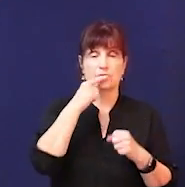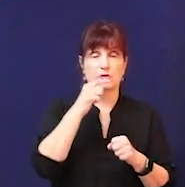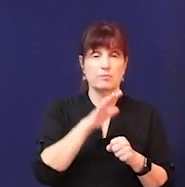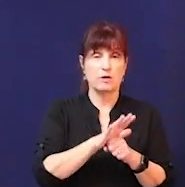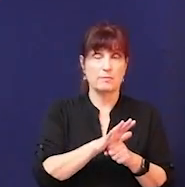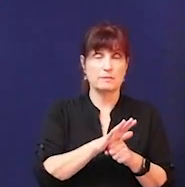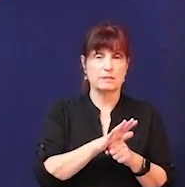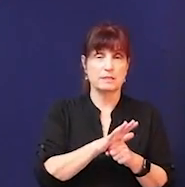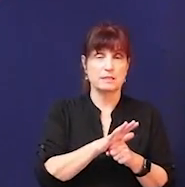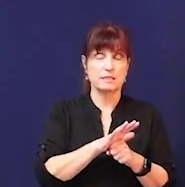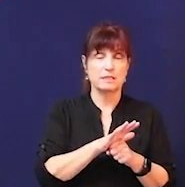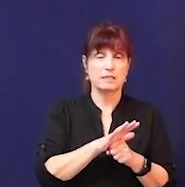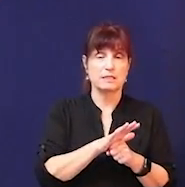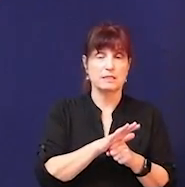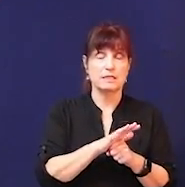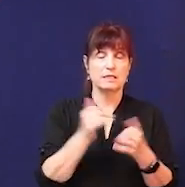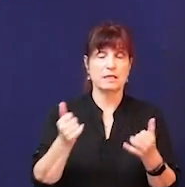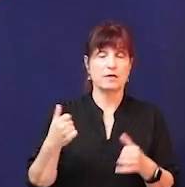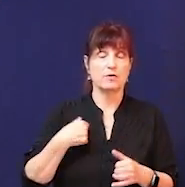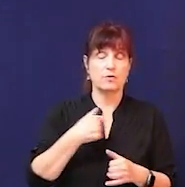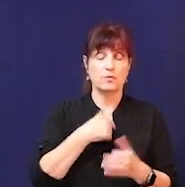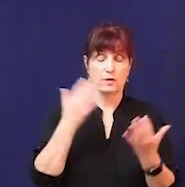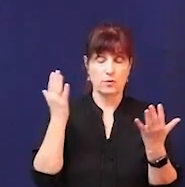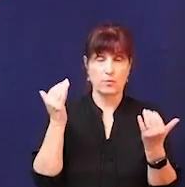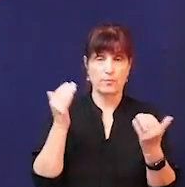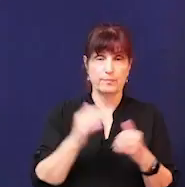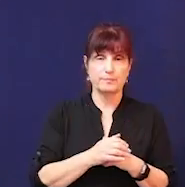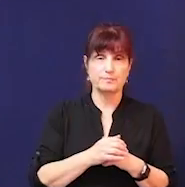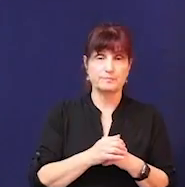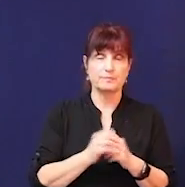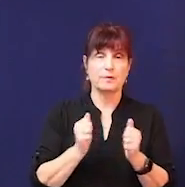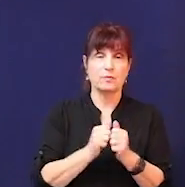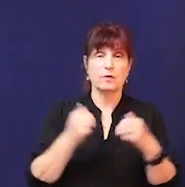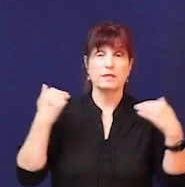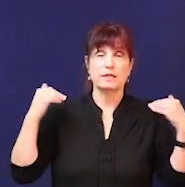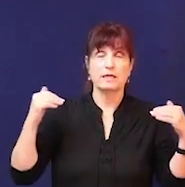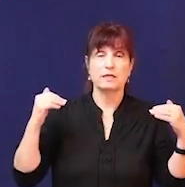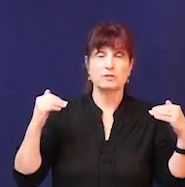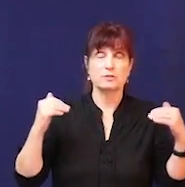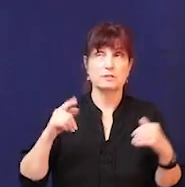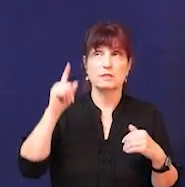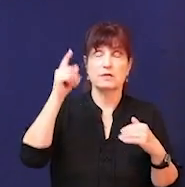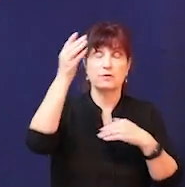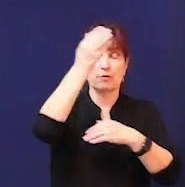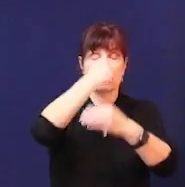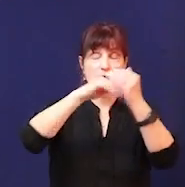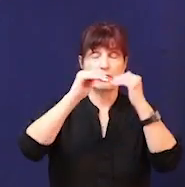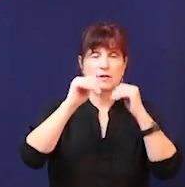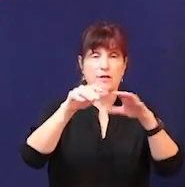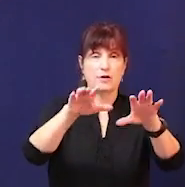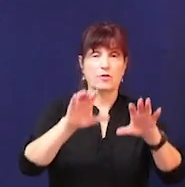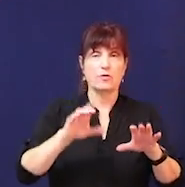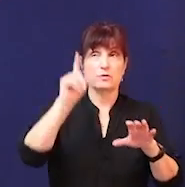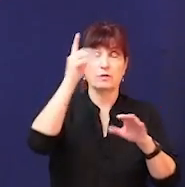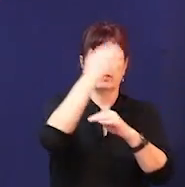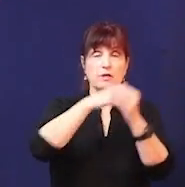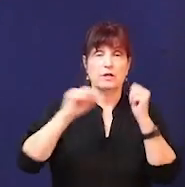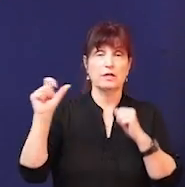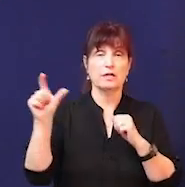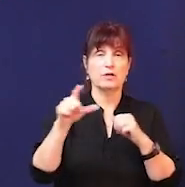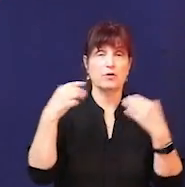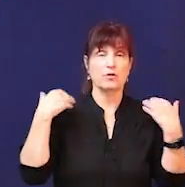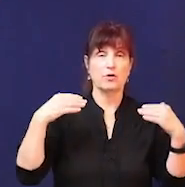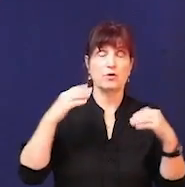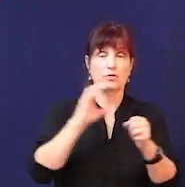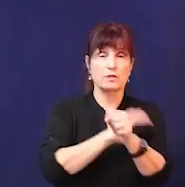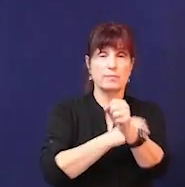promise in which now we dare to hope. And so, with the angels and archangels, with the thrones and dominions, and all the hosts